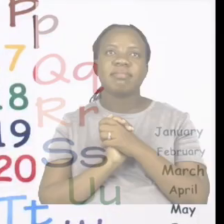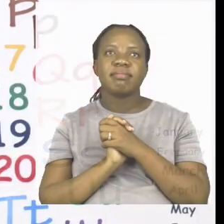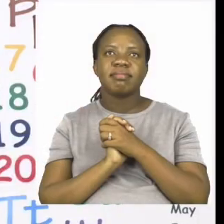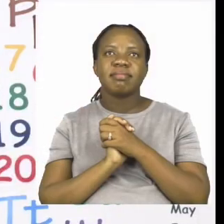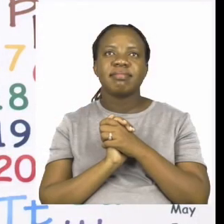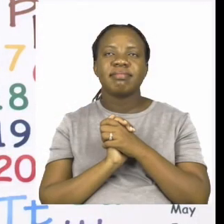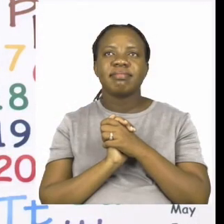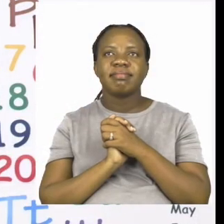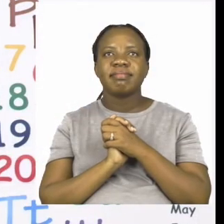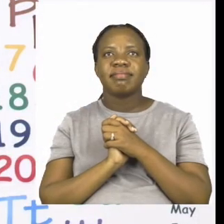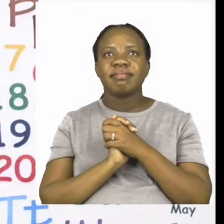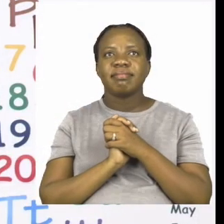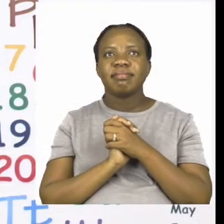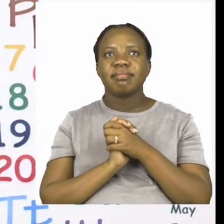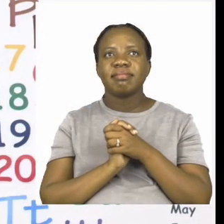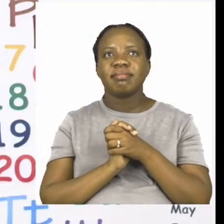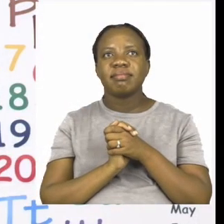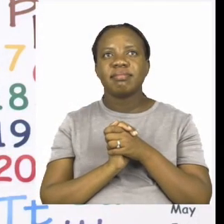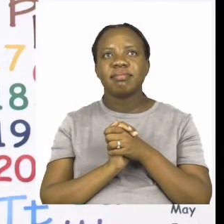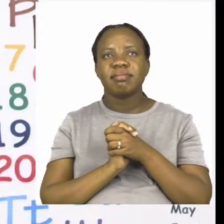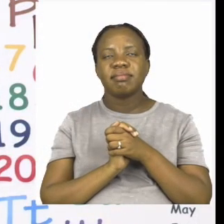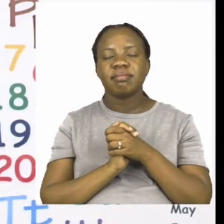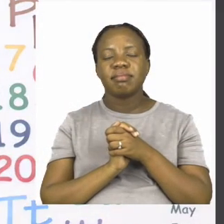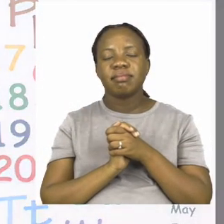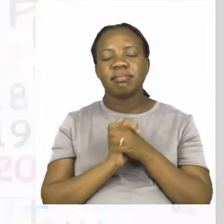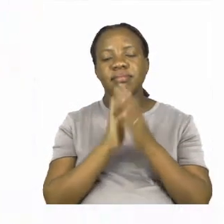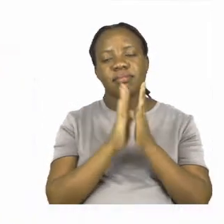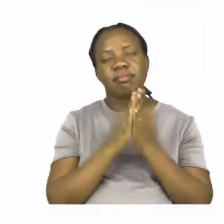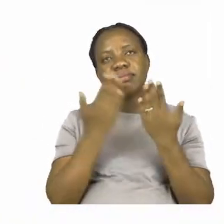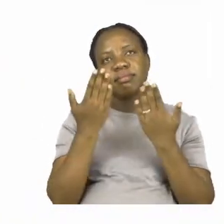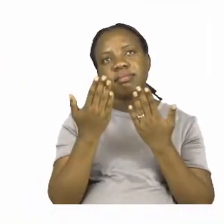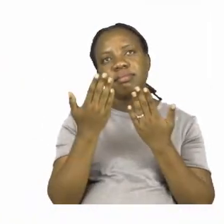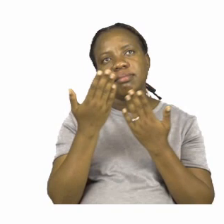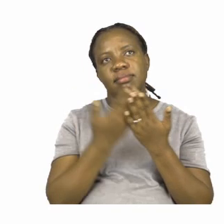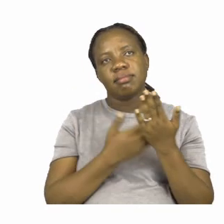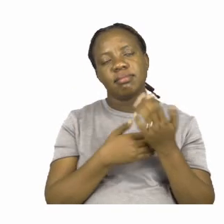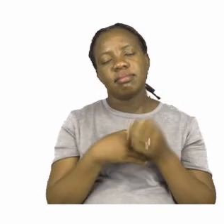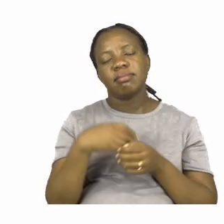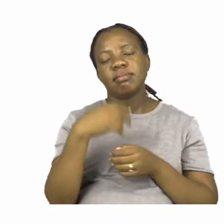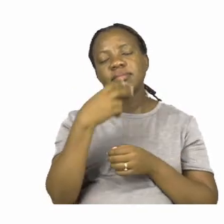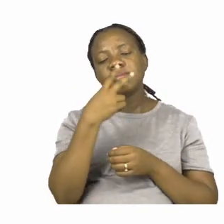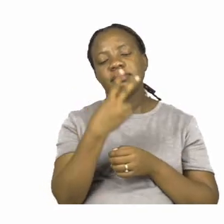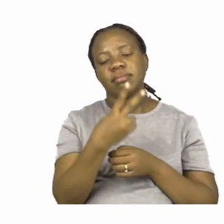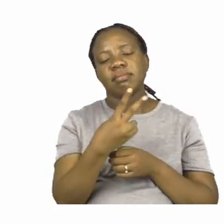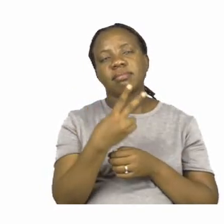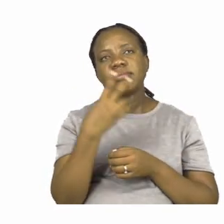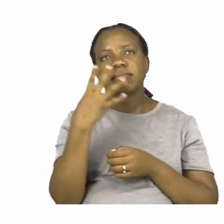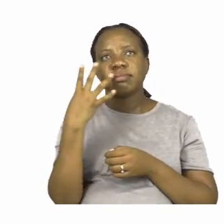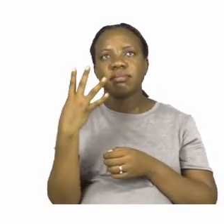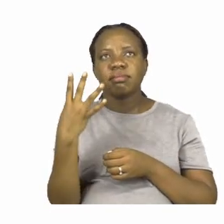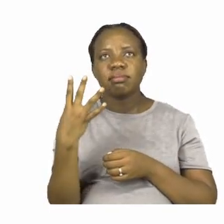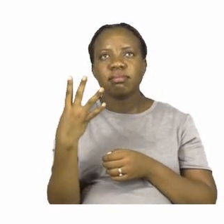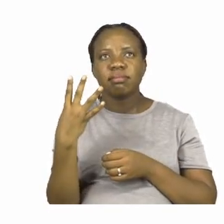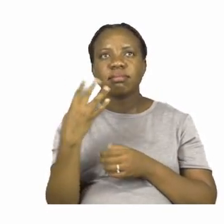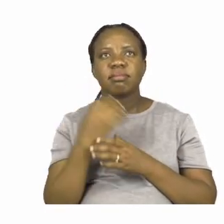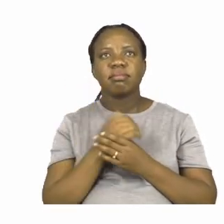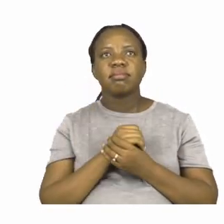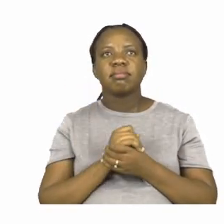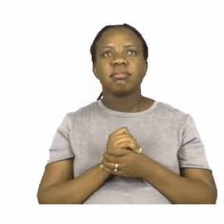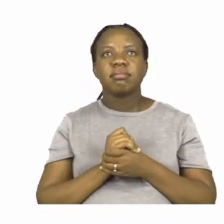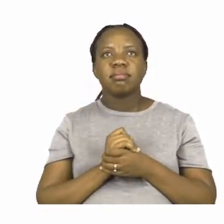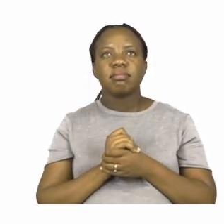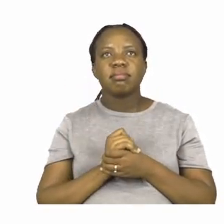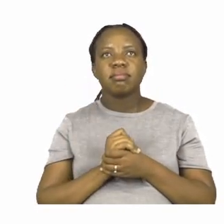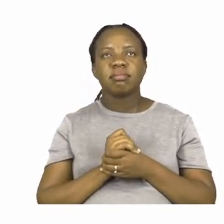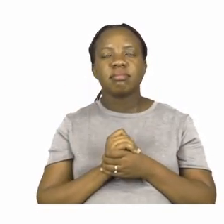Let's start this part of our lesson on page 24. Now here we are going to do computation,